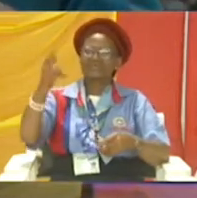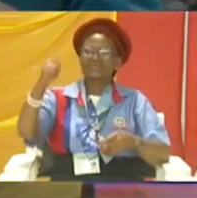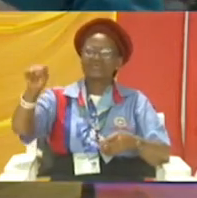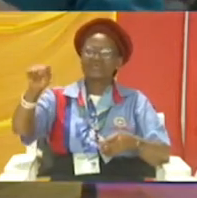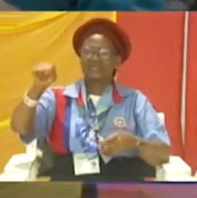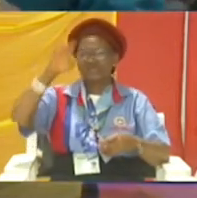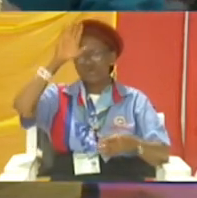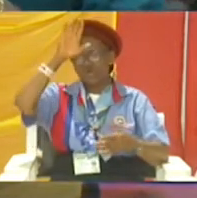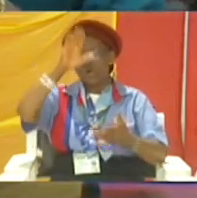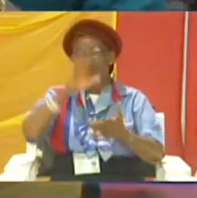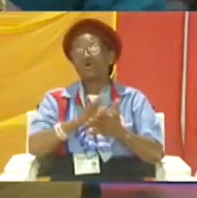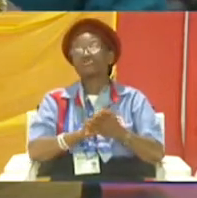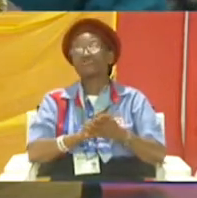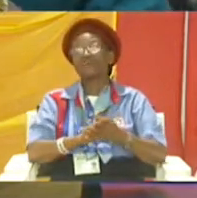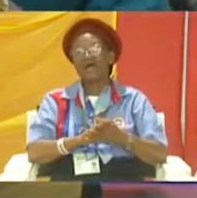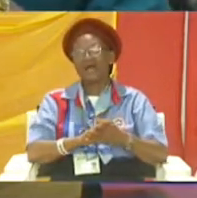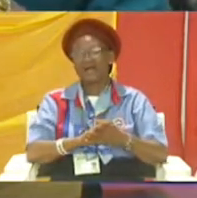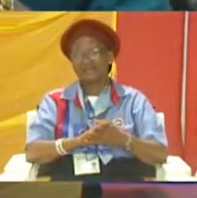that